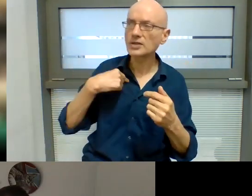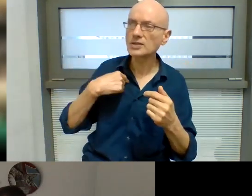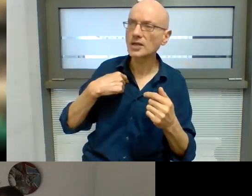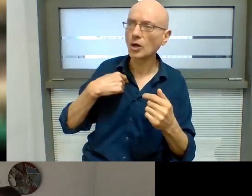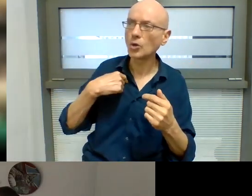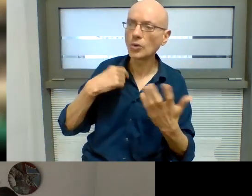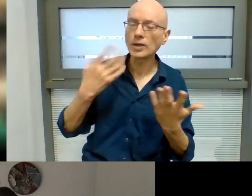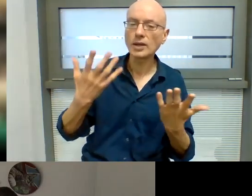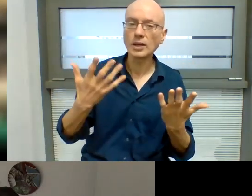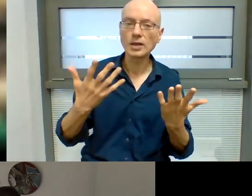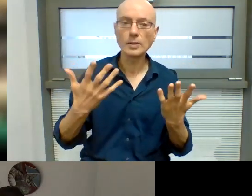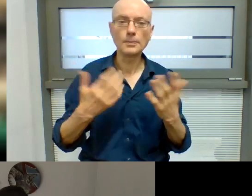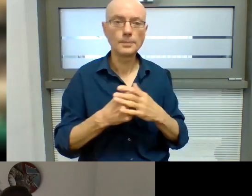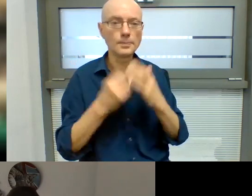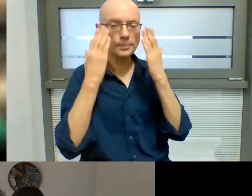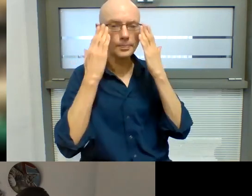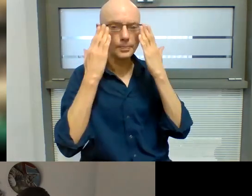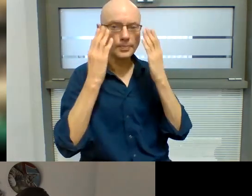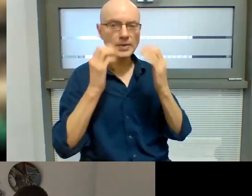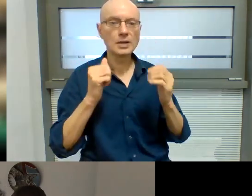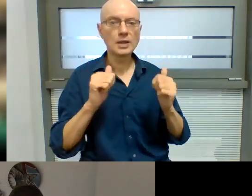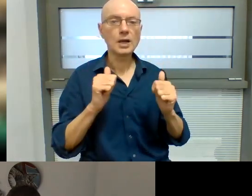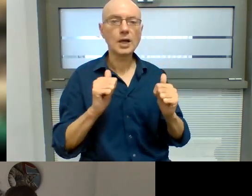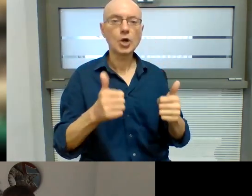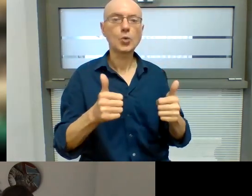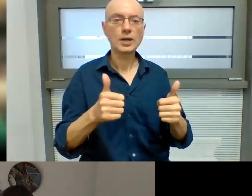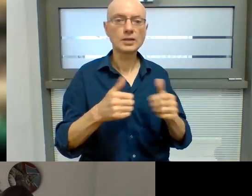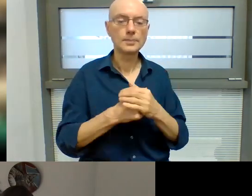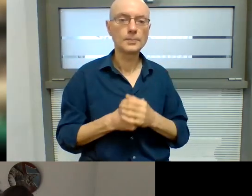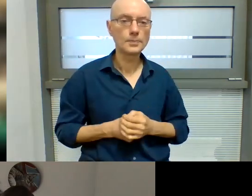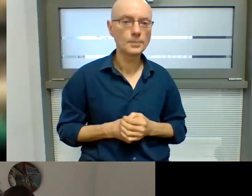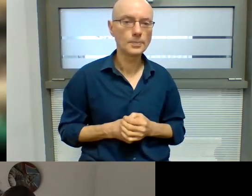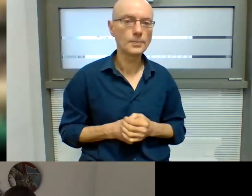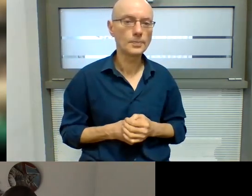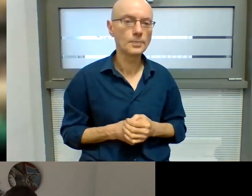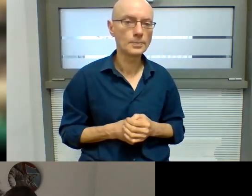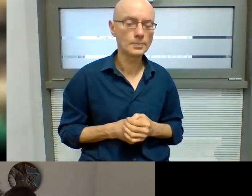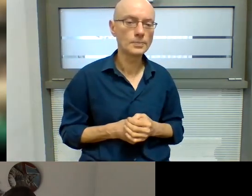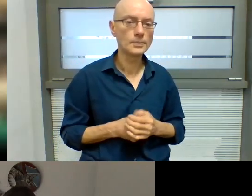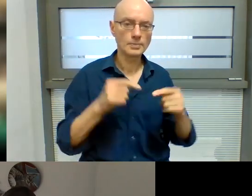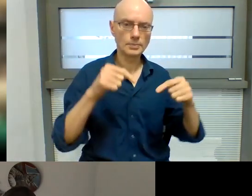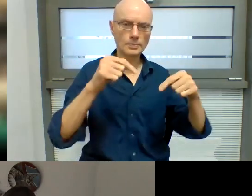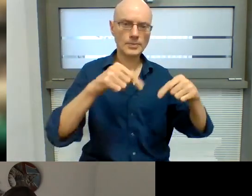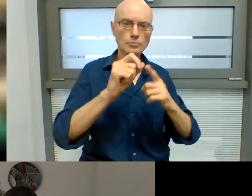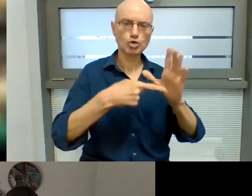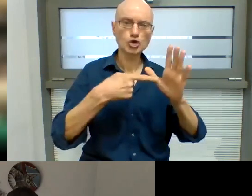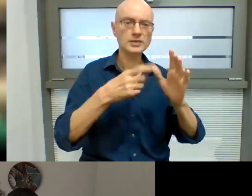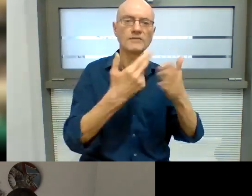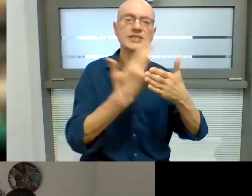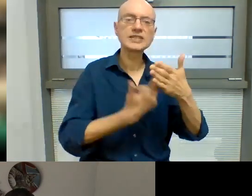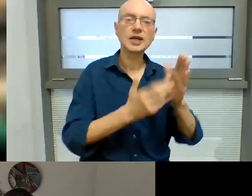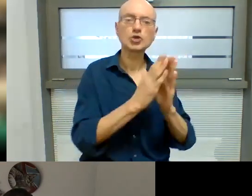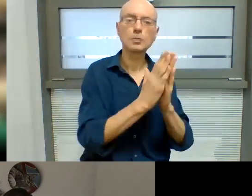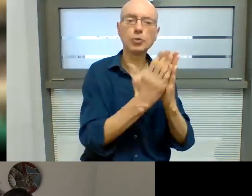Yeah. Okay. So so well, with this big project is the sketchbooks and